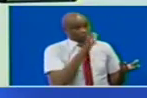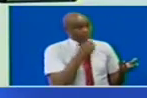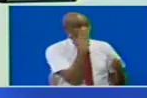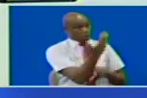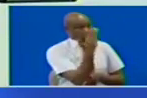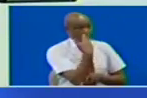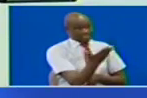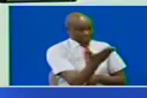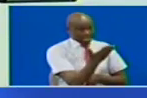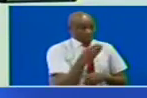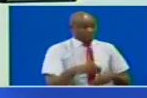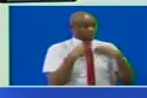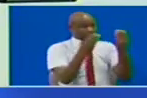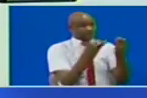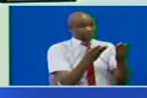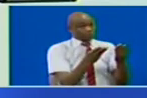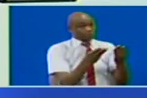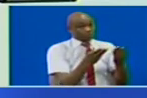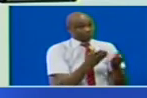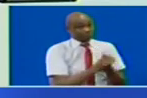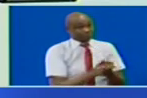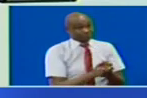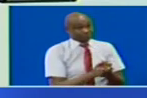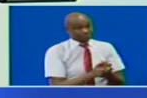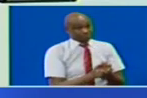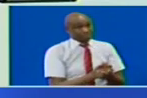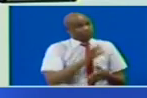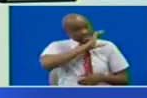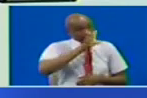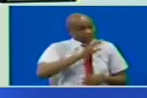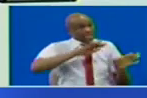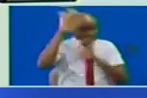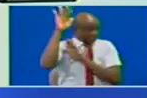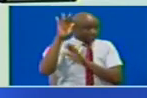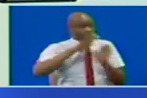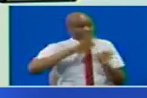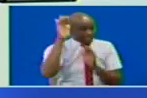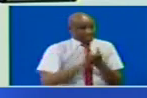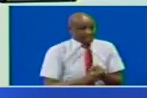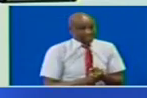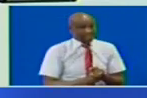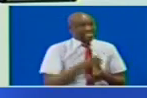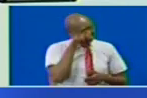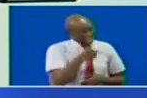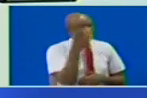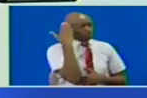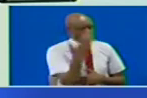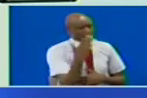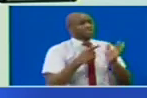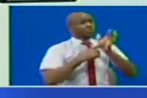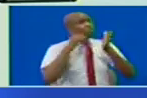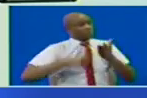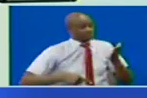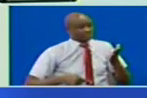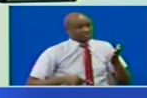document that was presented to the county assembly. But that particular document actually